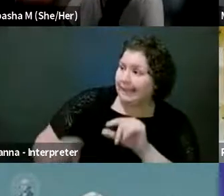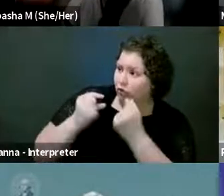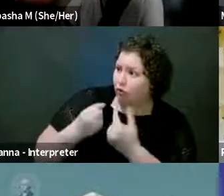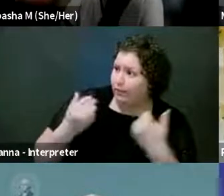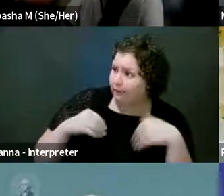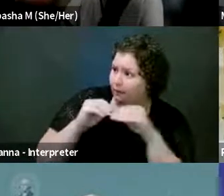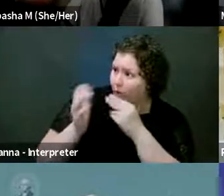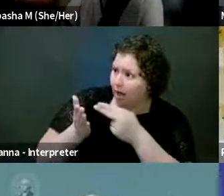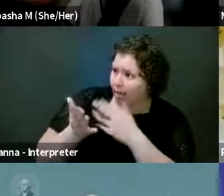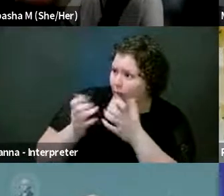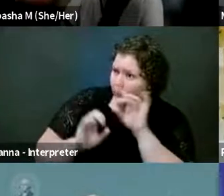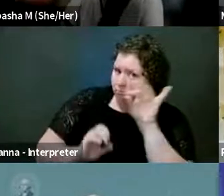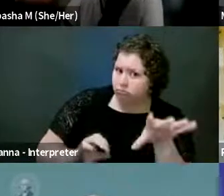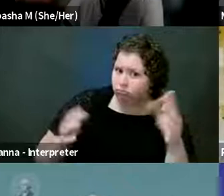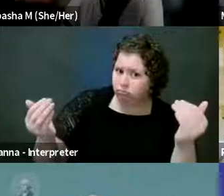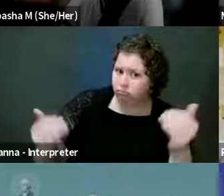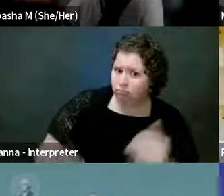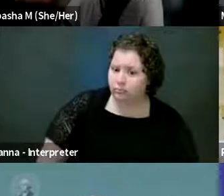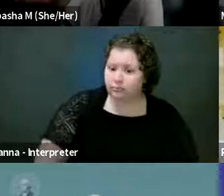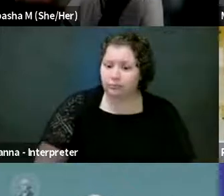highlights that you want to make sure we call out?